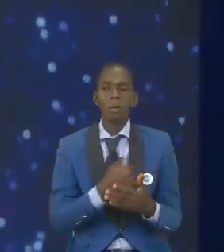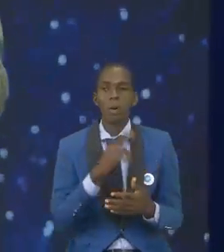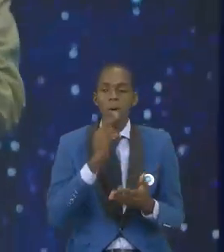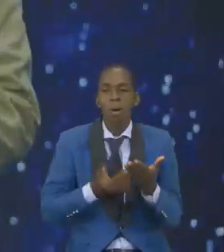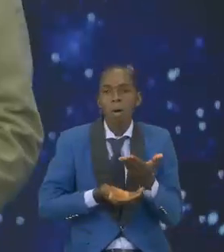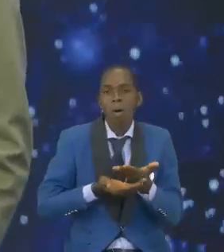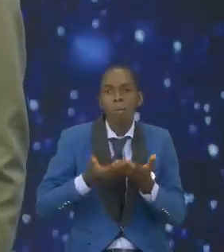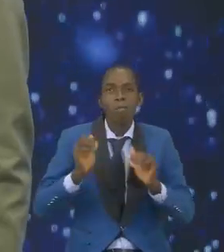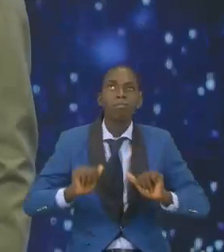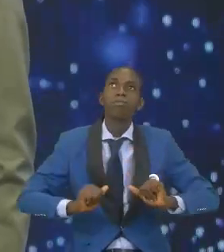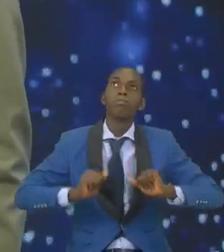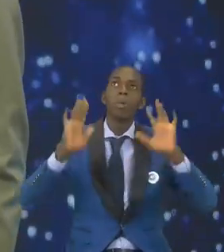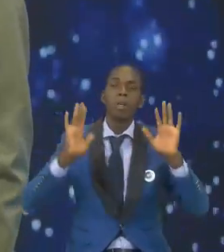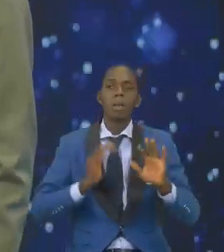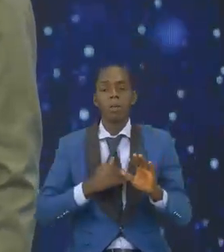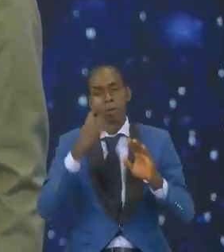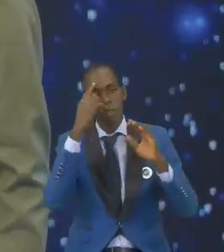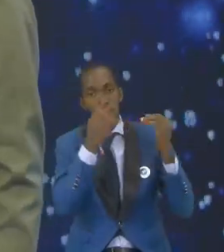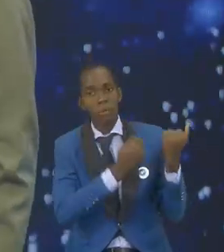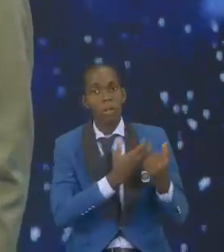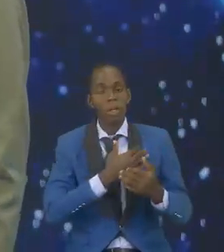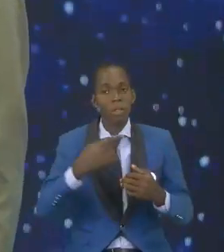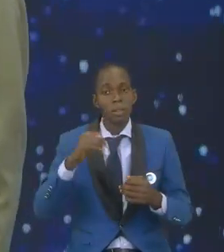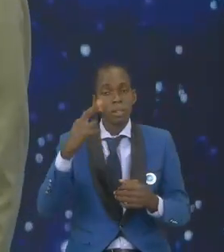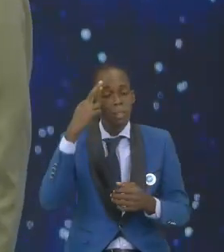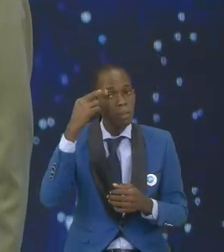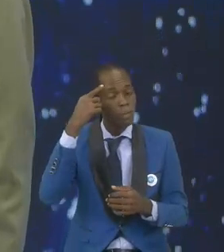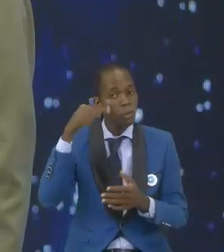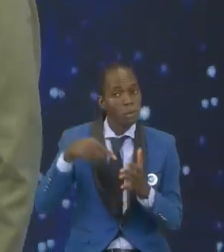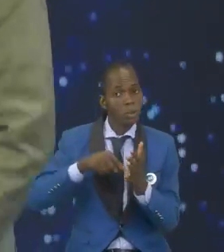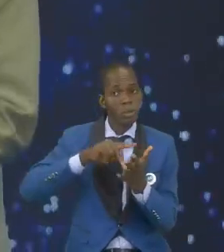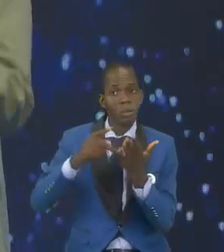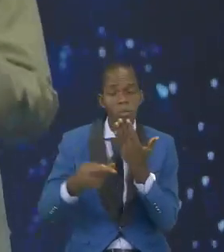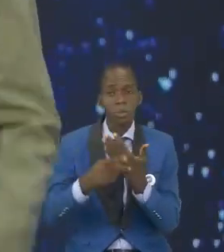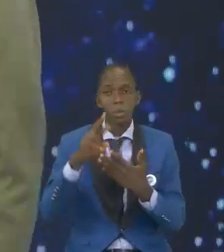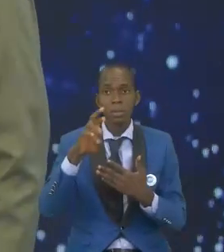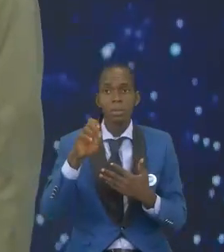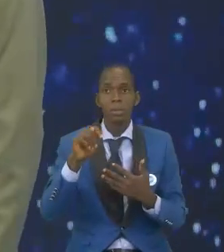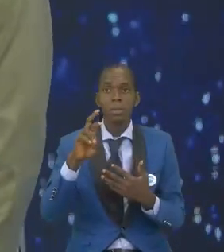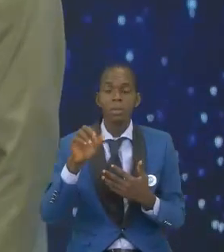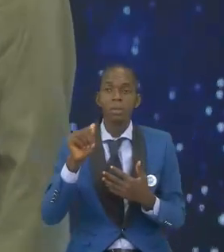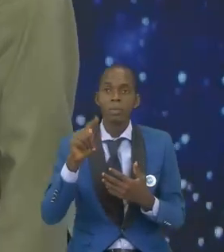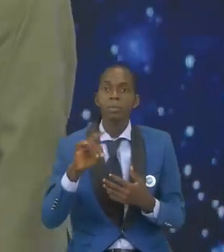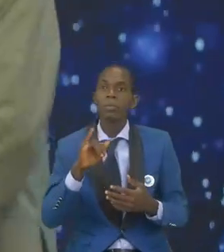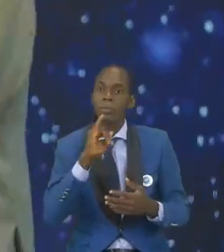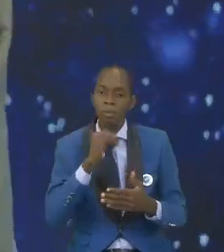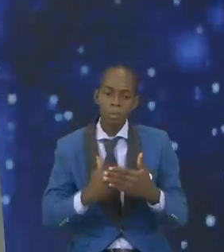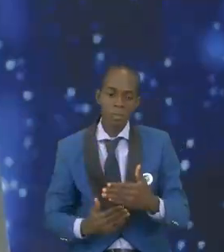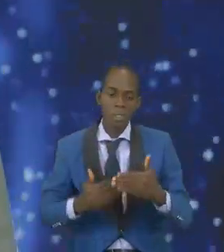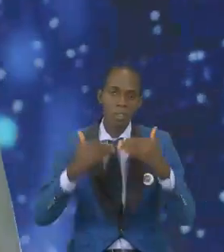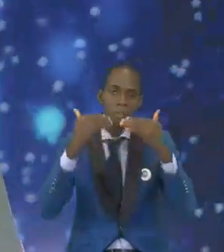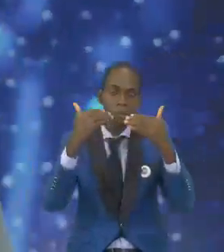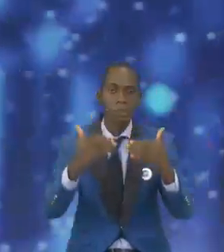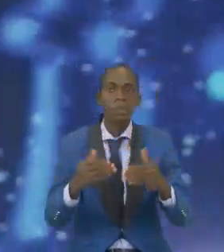is advance despite adversity. Adversity will be there. Trials